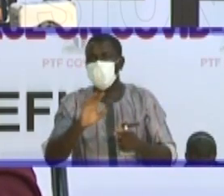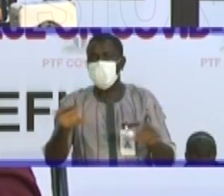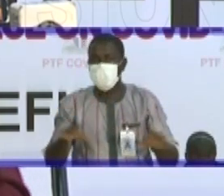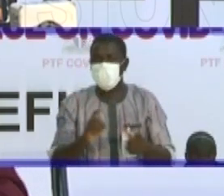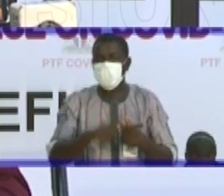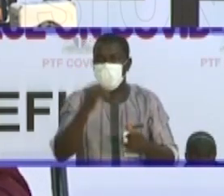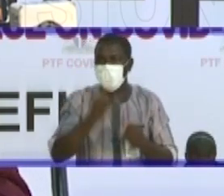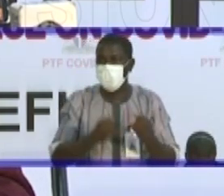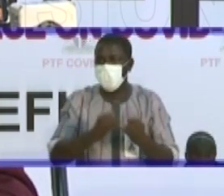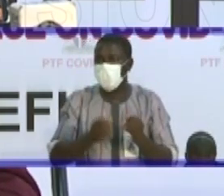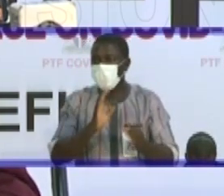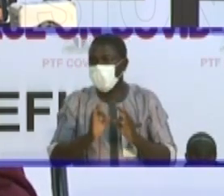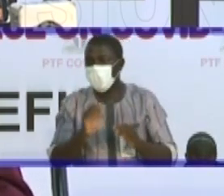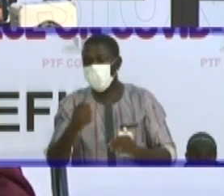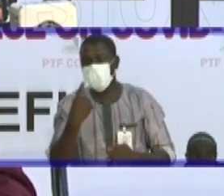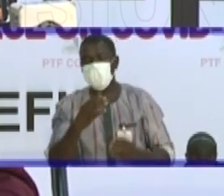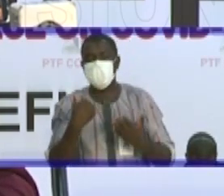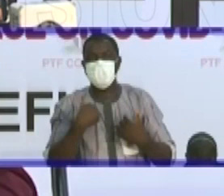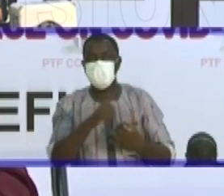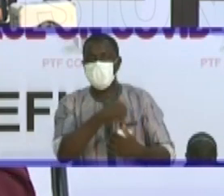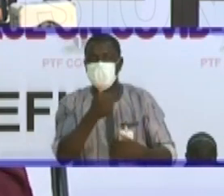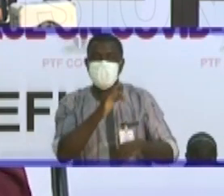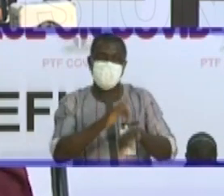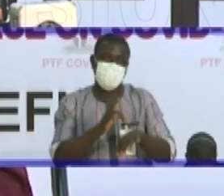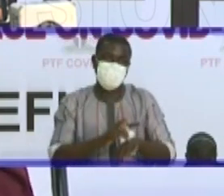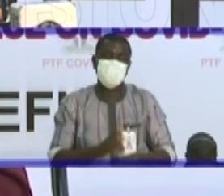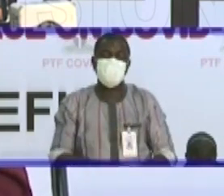of them has any infection.